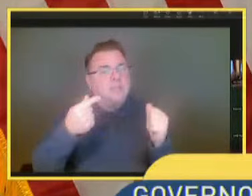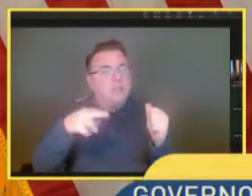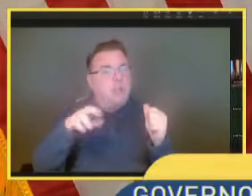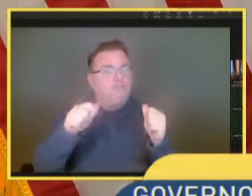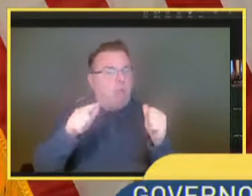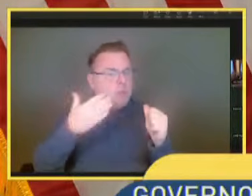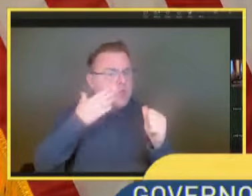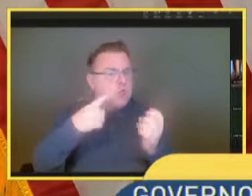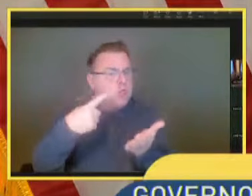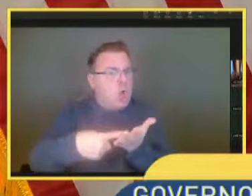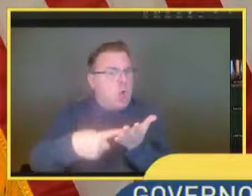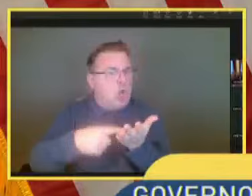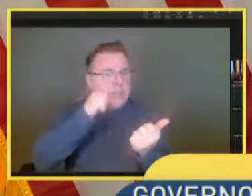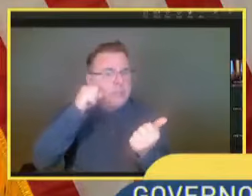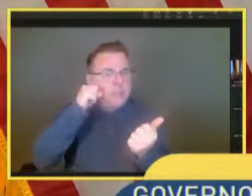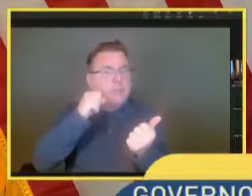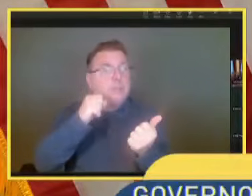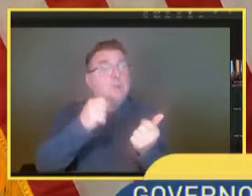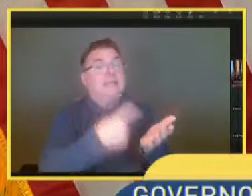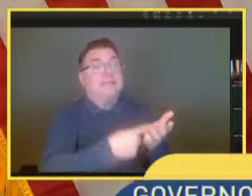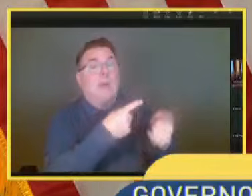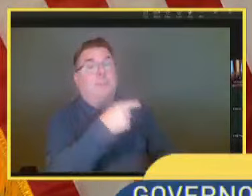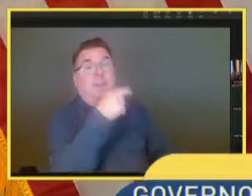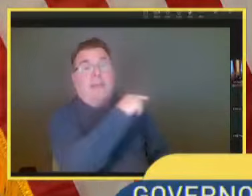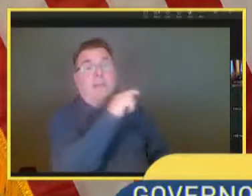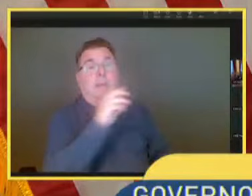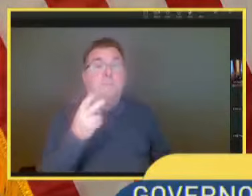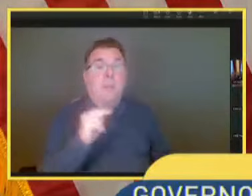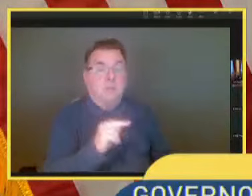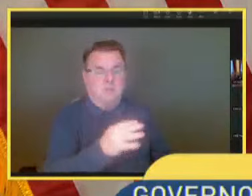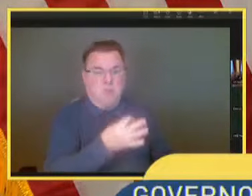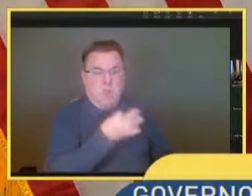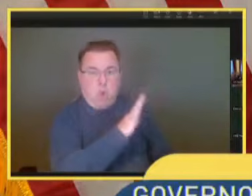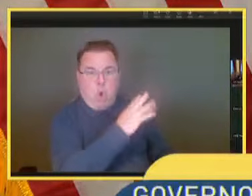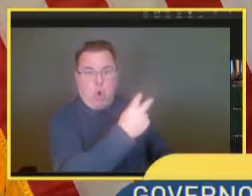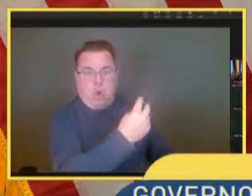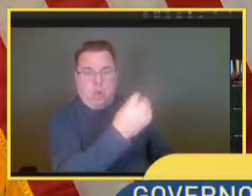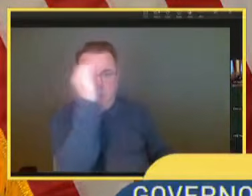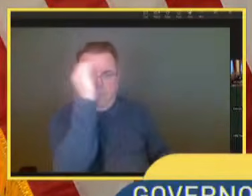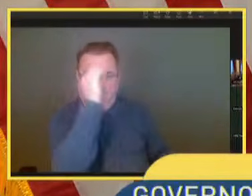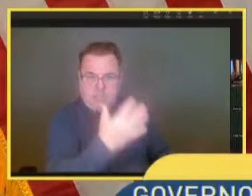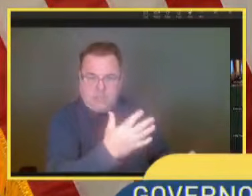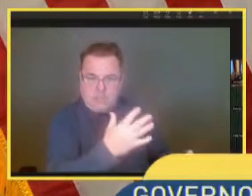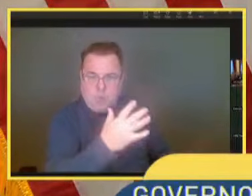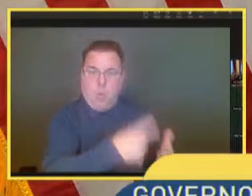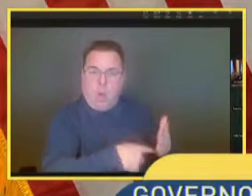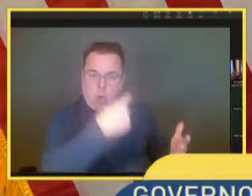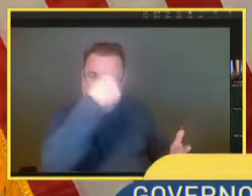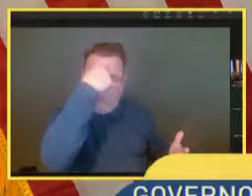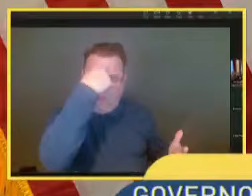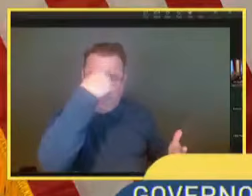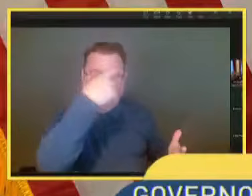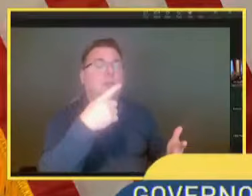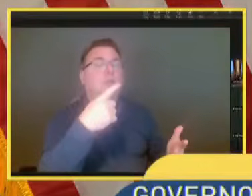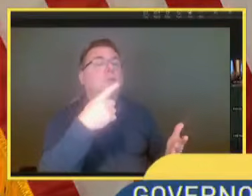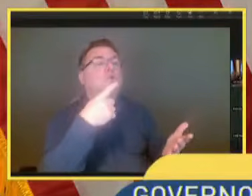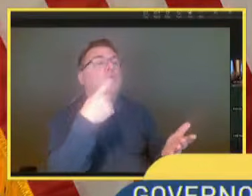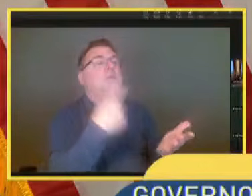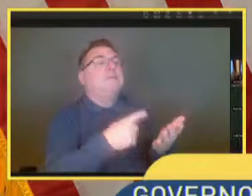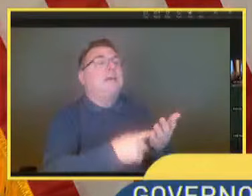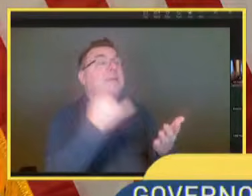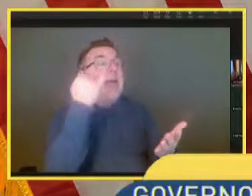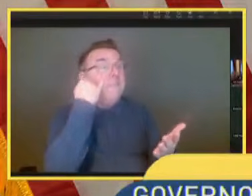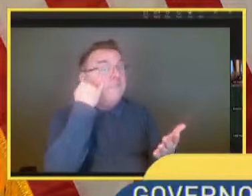to talk about what's going on in Minnesota, to get his perspective and to chat through different scenarios. And so that's where we're at right